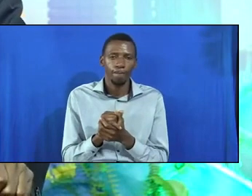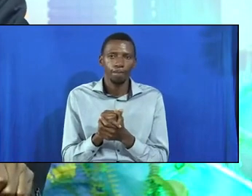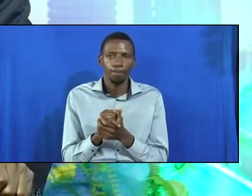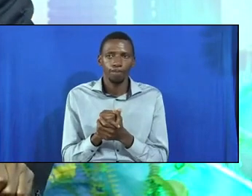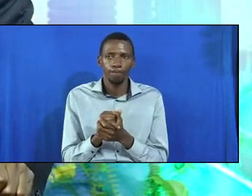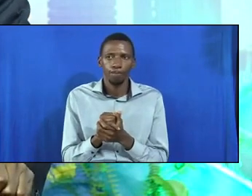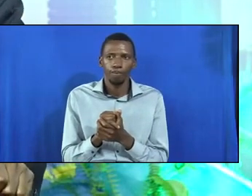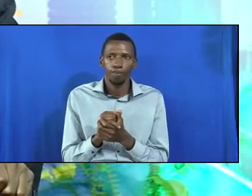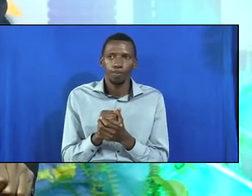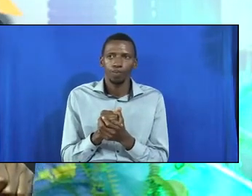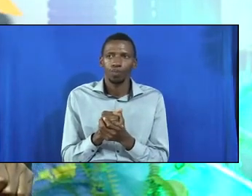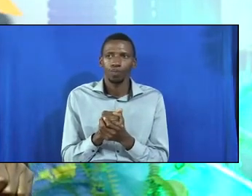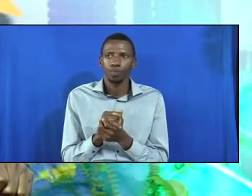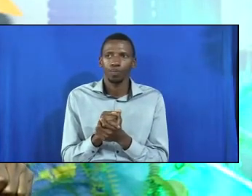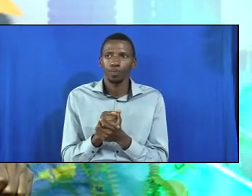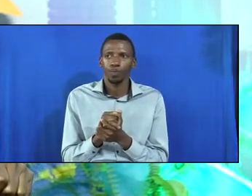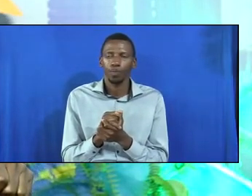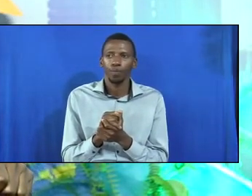The fourth item,